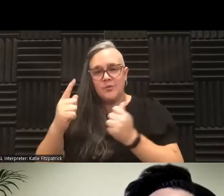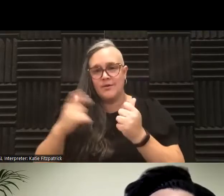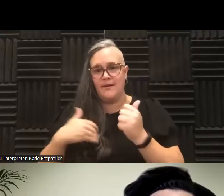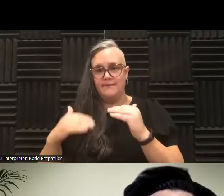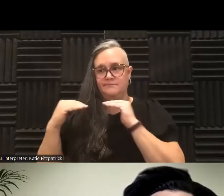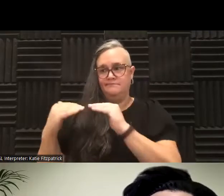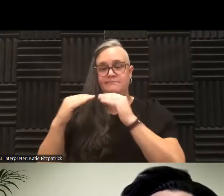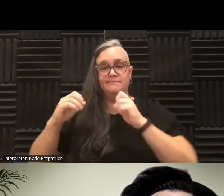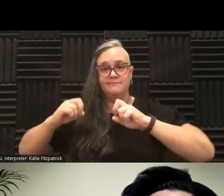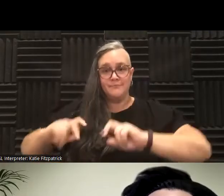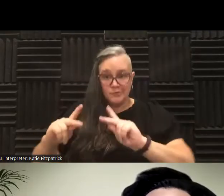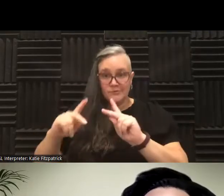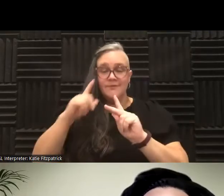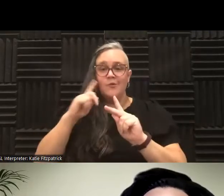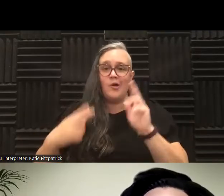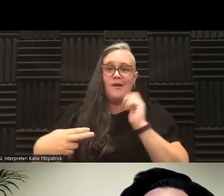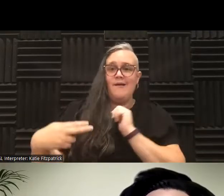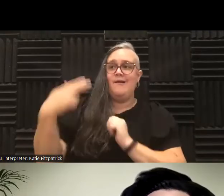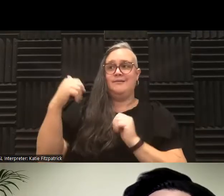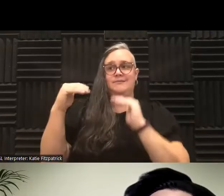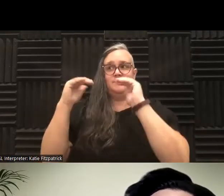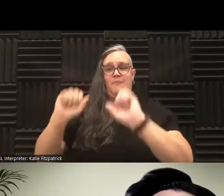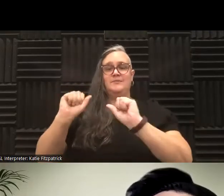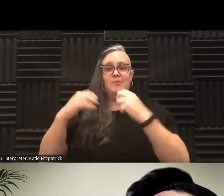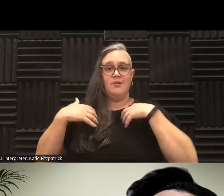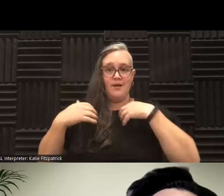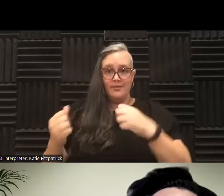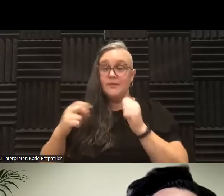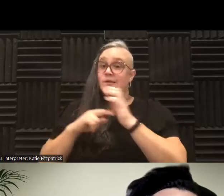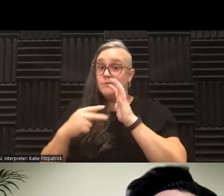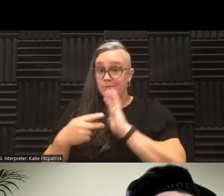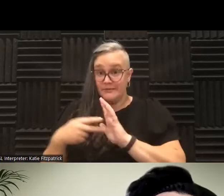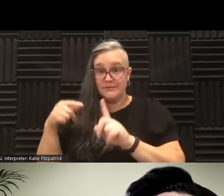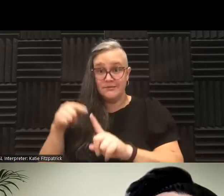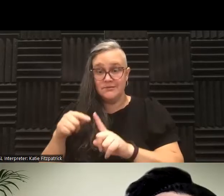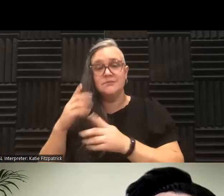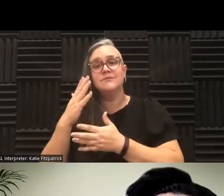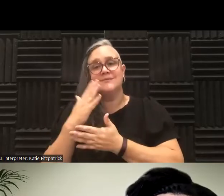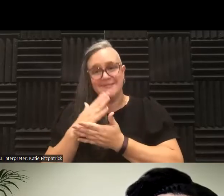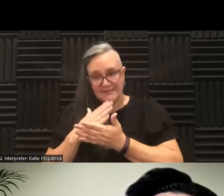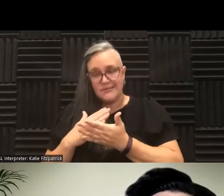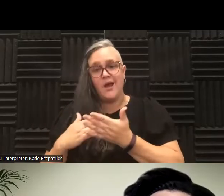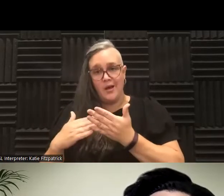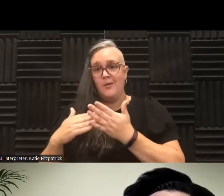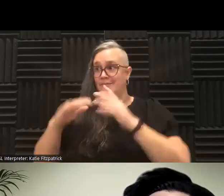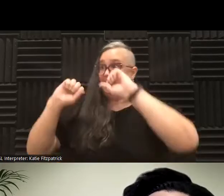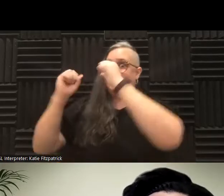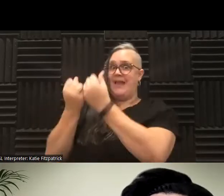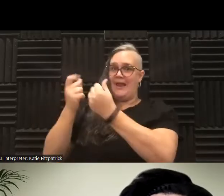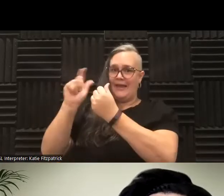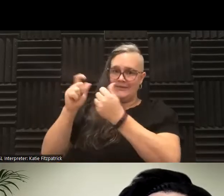highest level of health. Achieving this requires some societal efforts, such